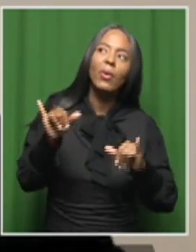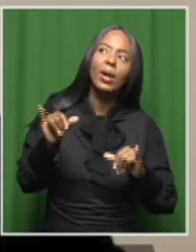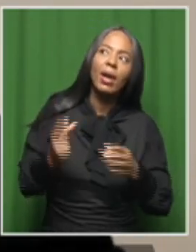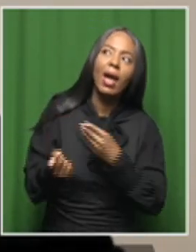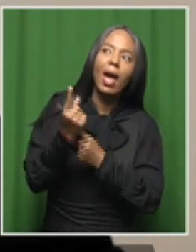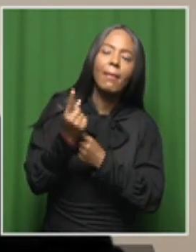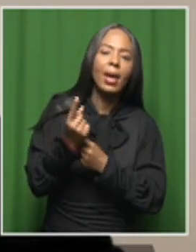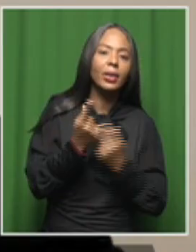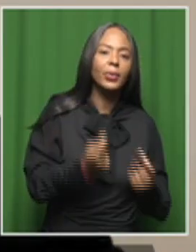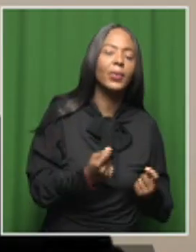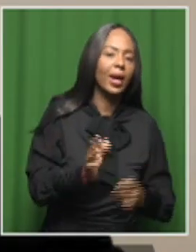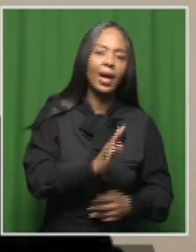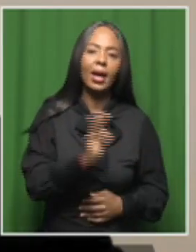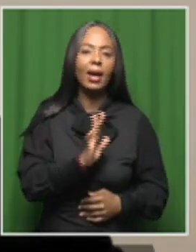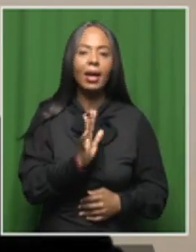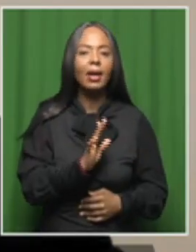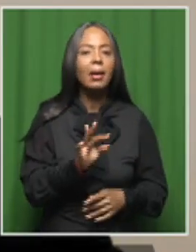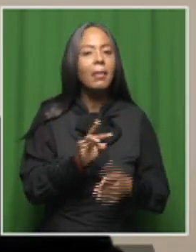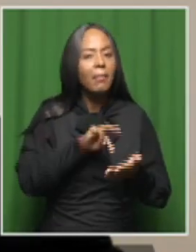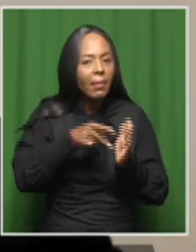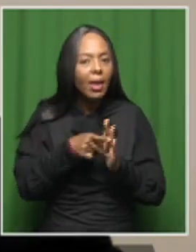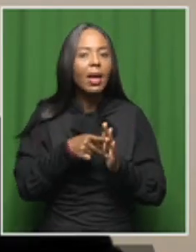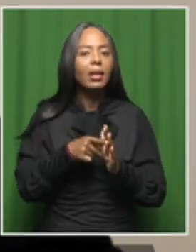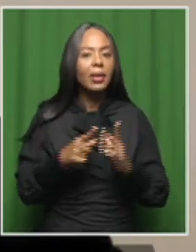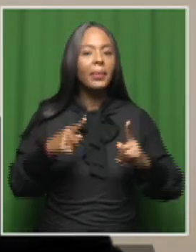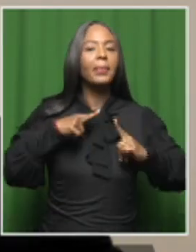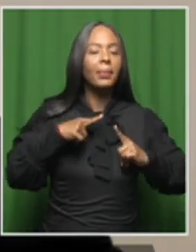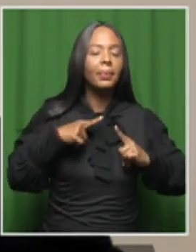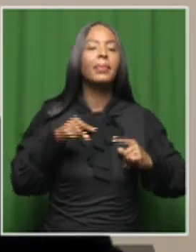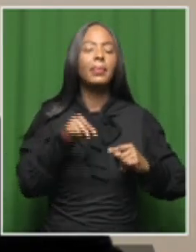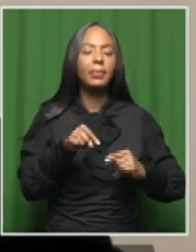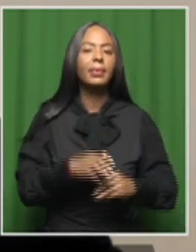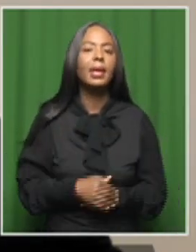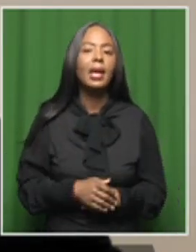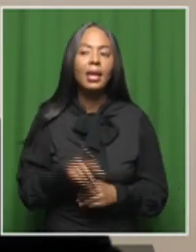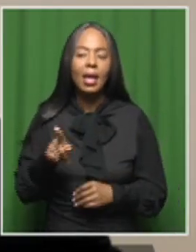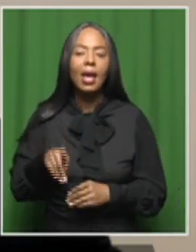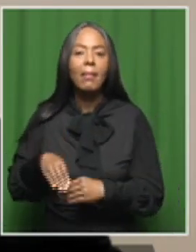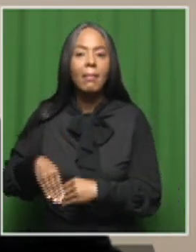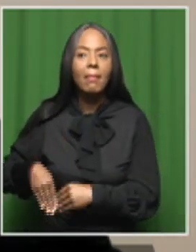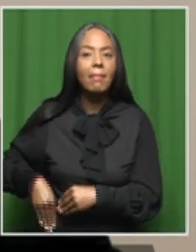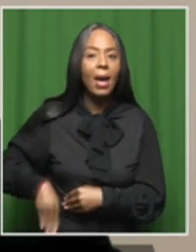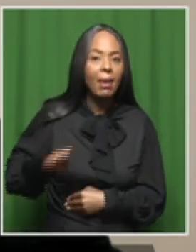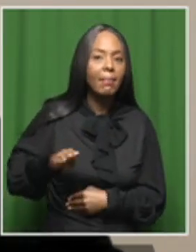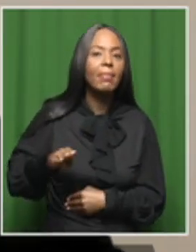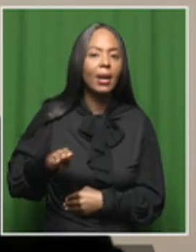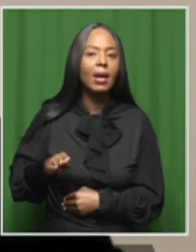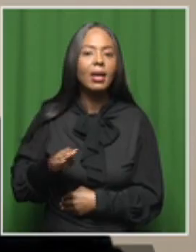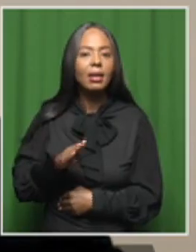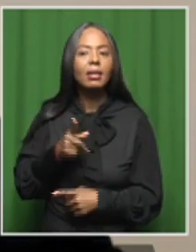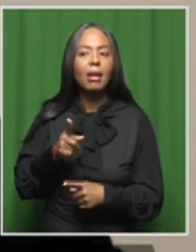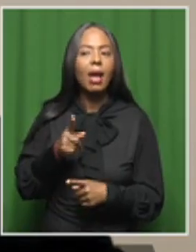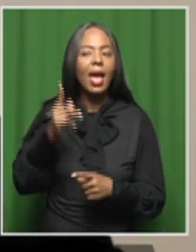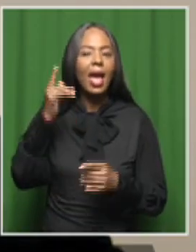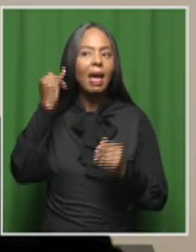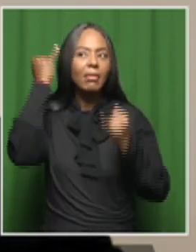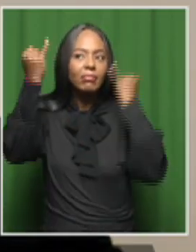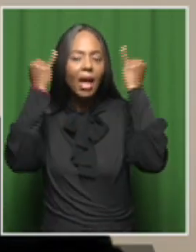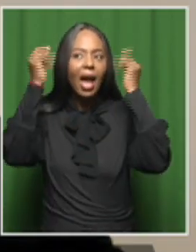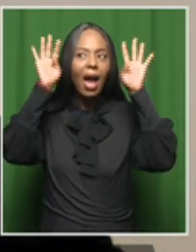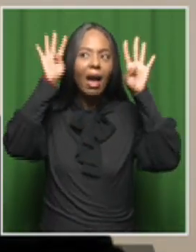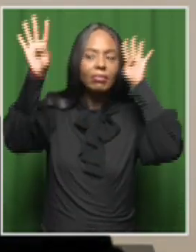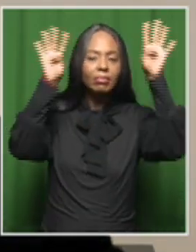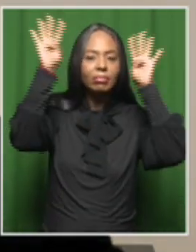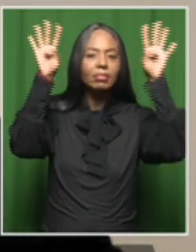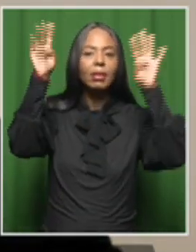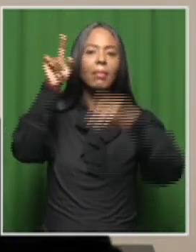that there's enough assistance in that surface, to aid the bowler. So as a batsman, you have to be a little bit more proactive. But again, like I said,